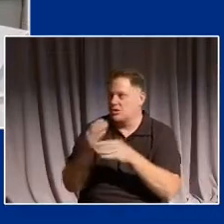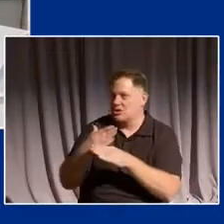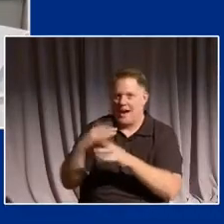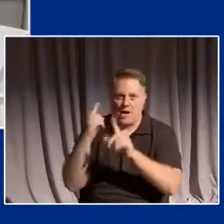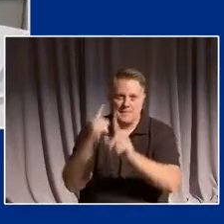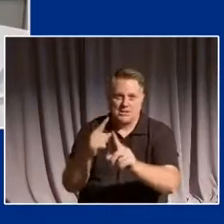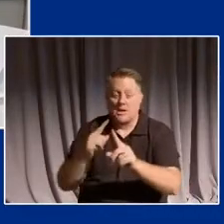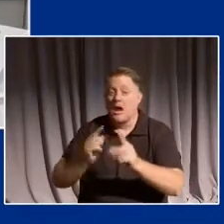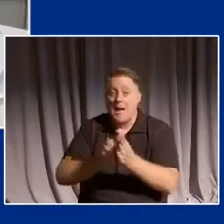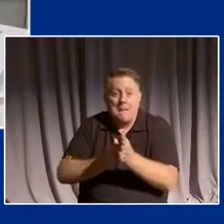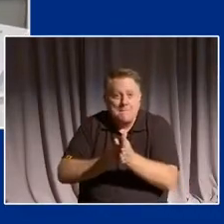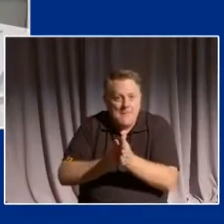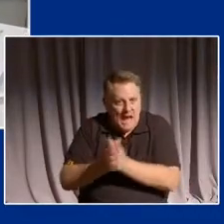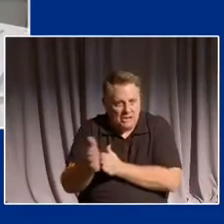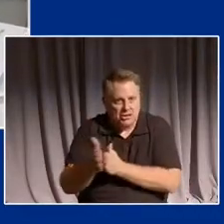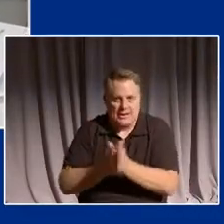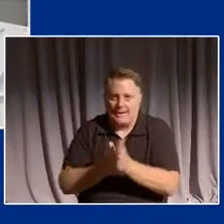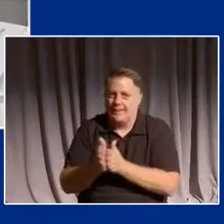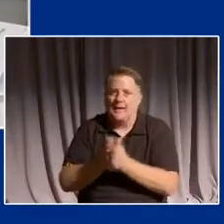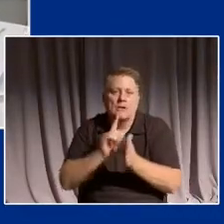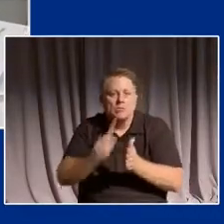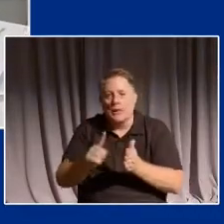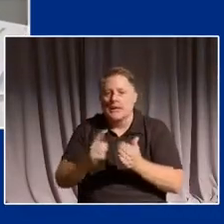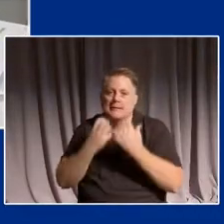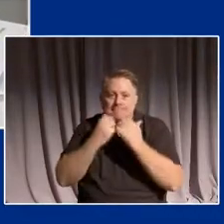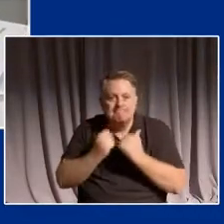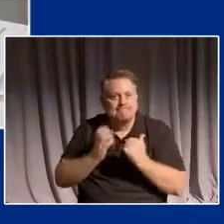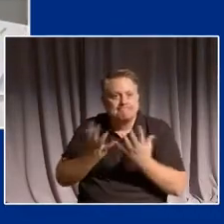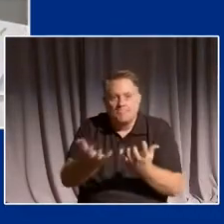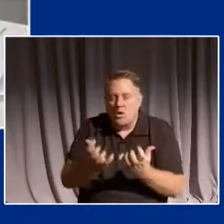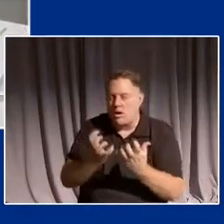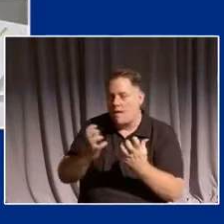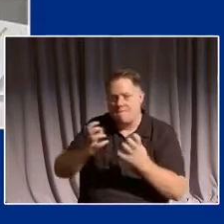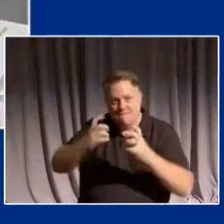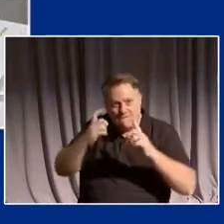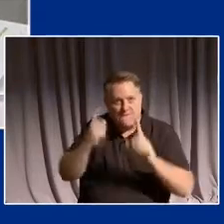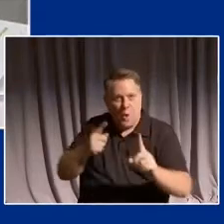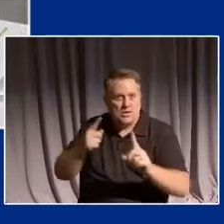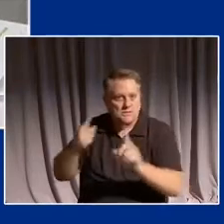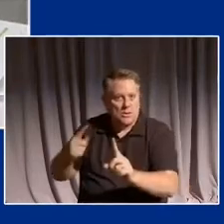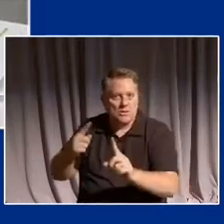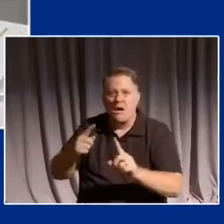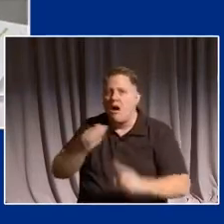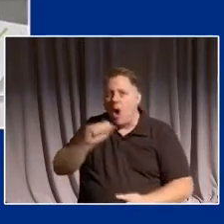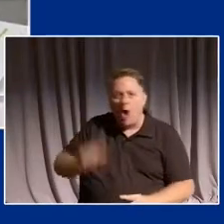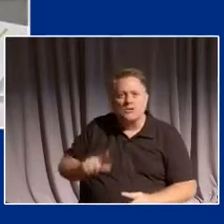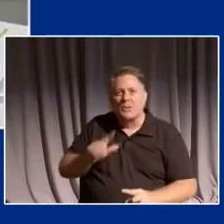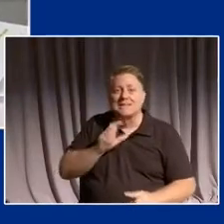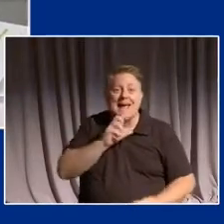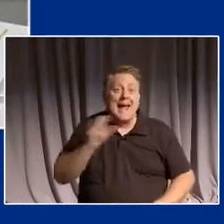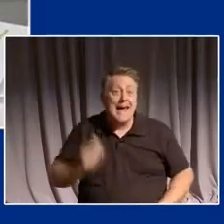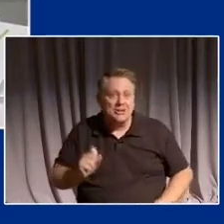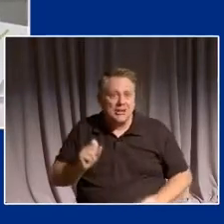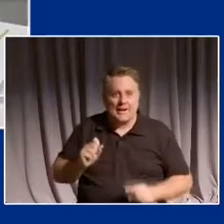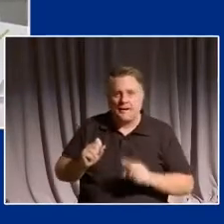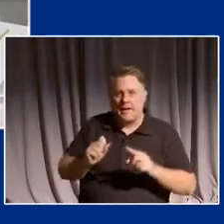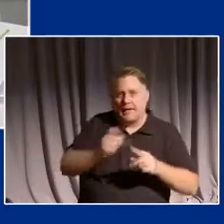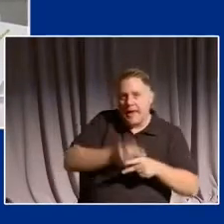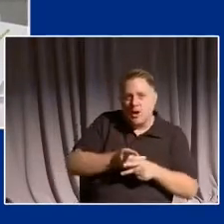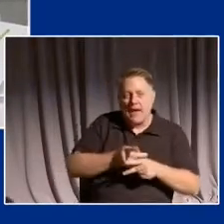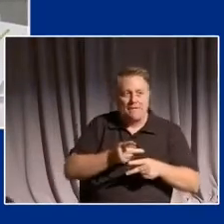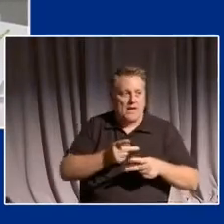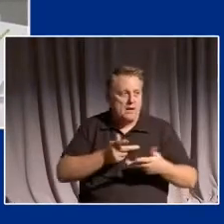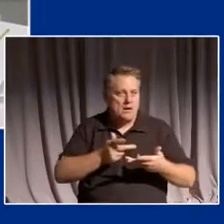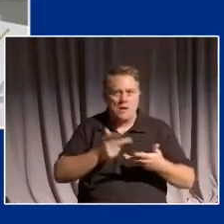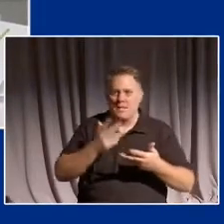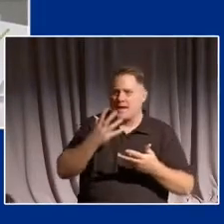I'm passionately focused on what you're focused on: Alzheimer's, aging, caregiving, being